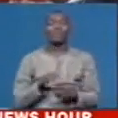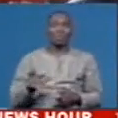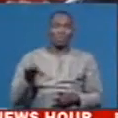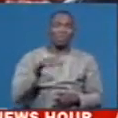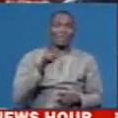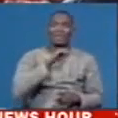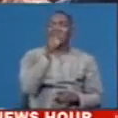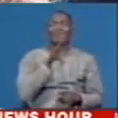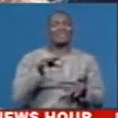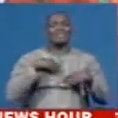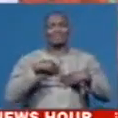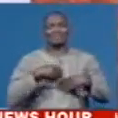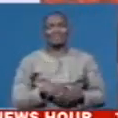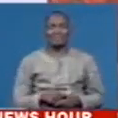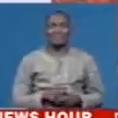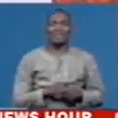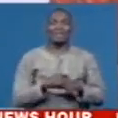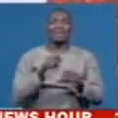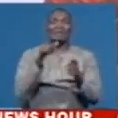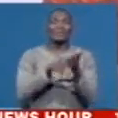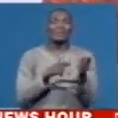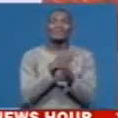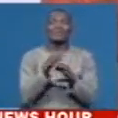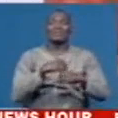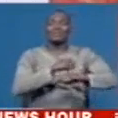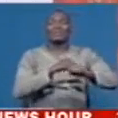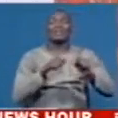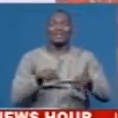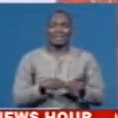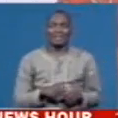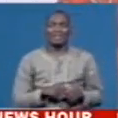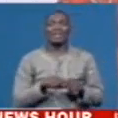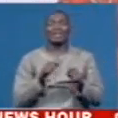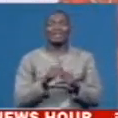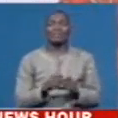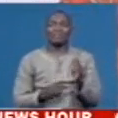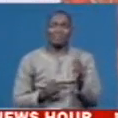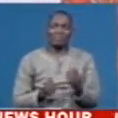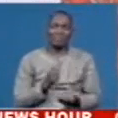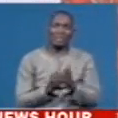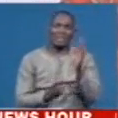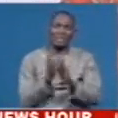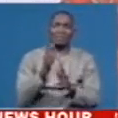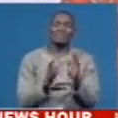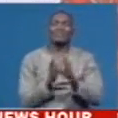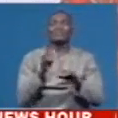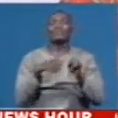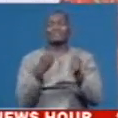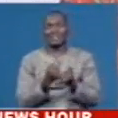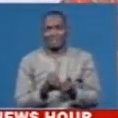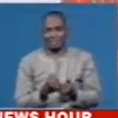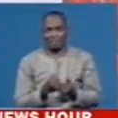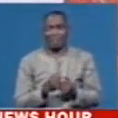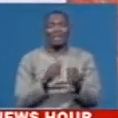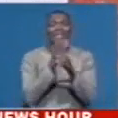should not be entertained. The free press has the potential to quicken the development of societies. Indeed,